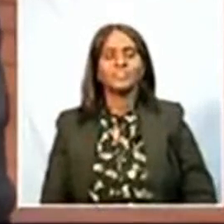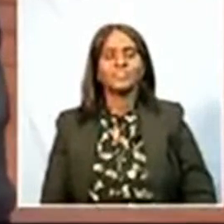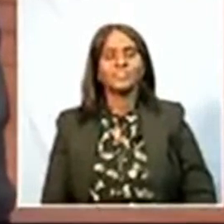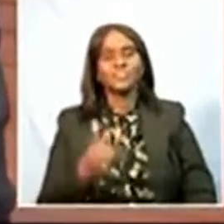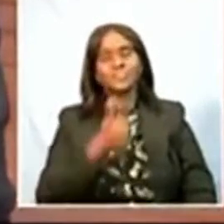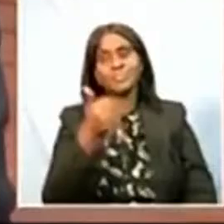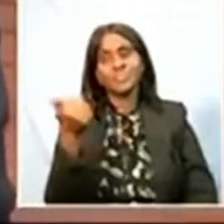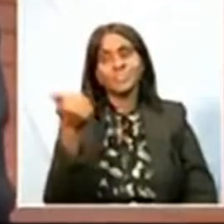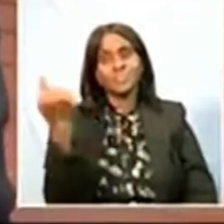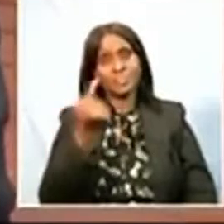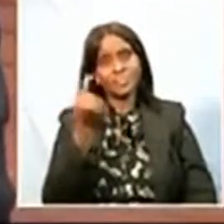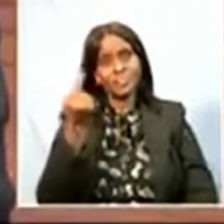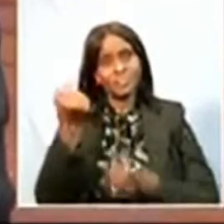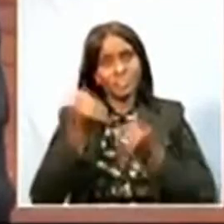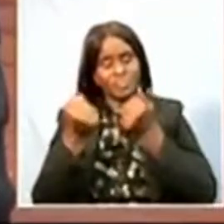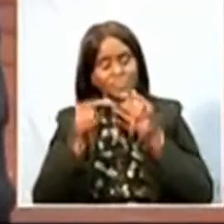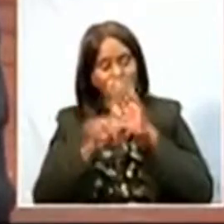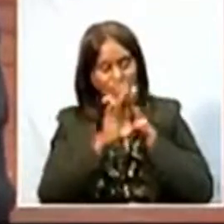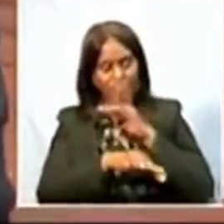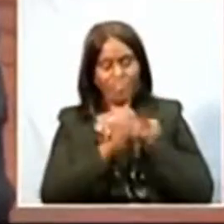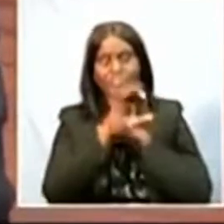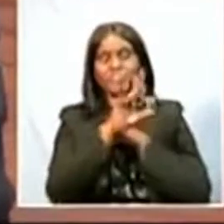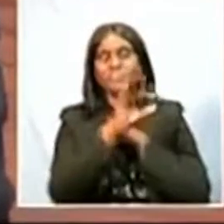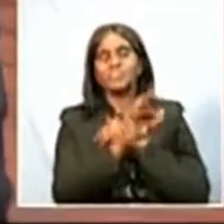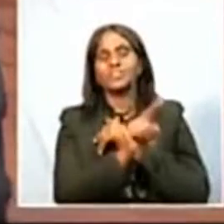Any single vehicle under CDF.